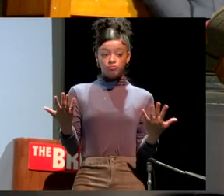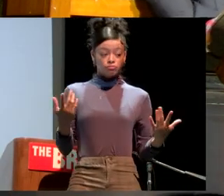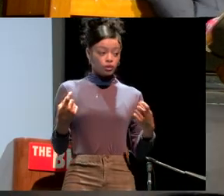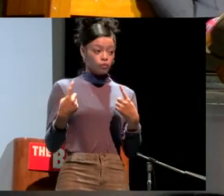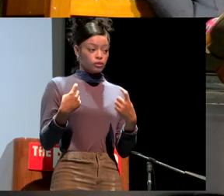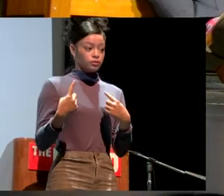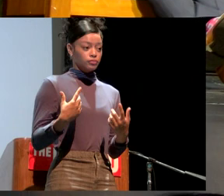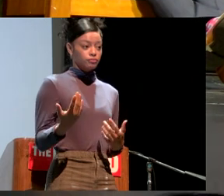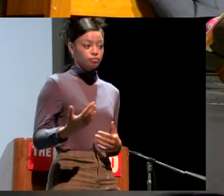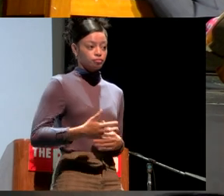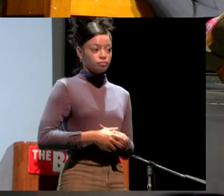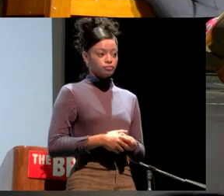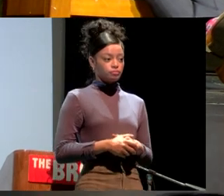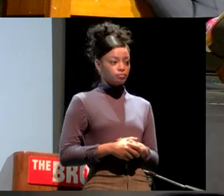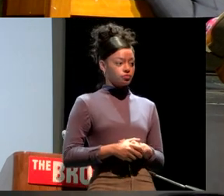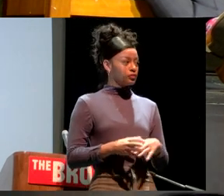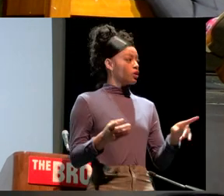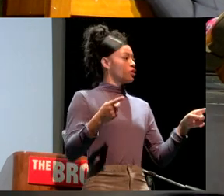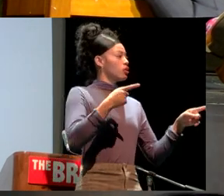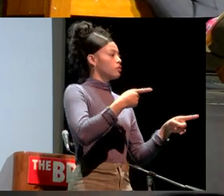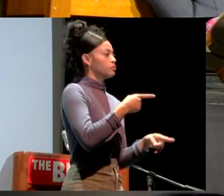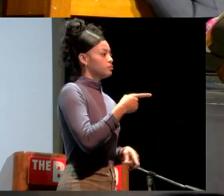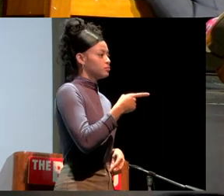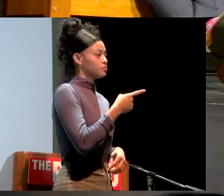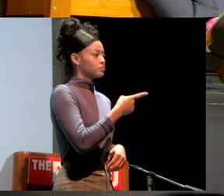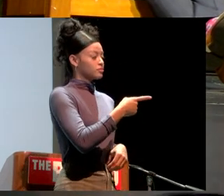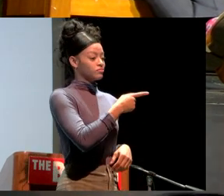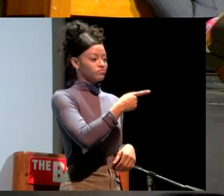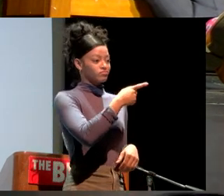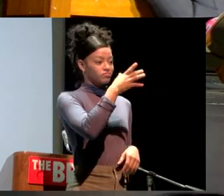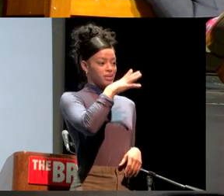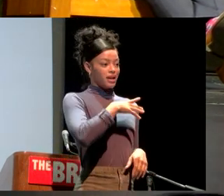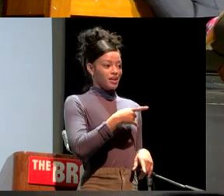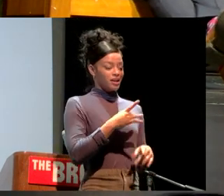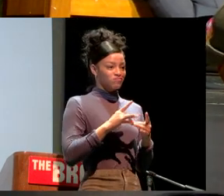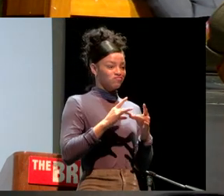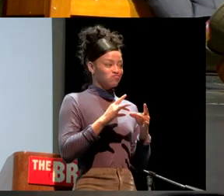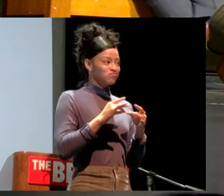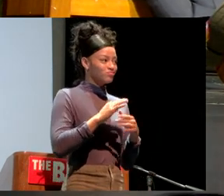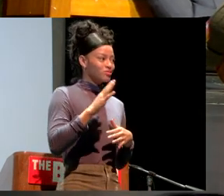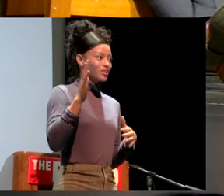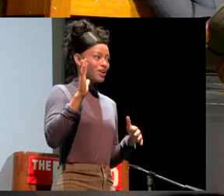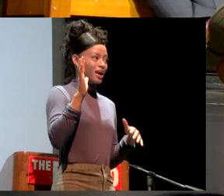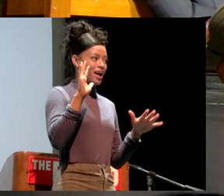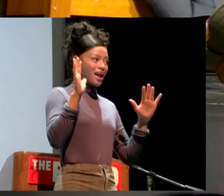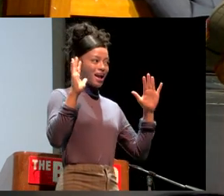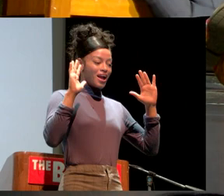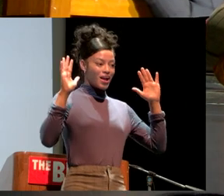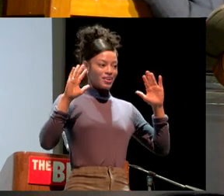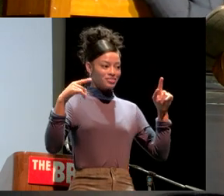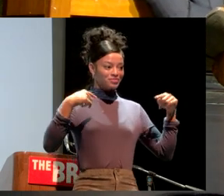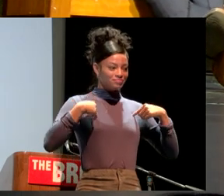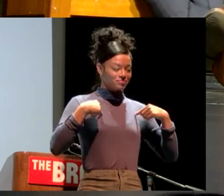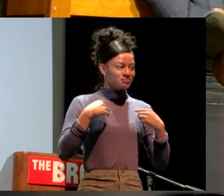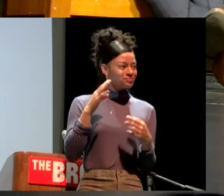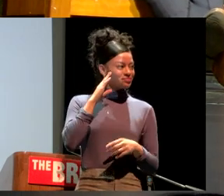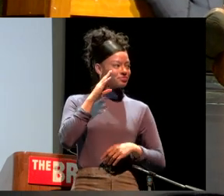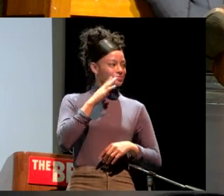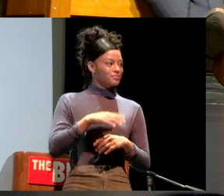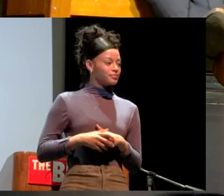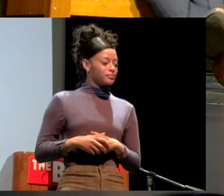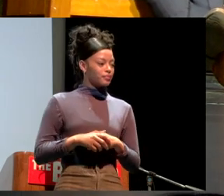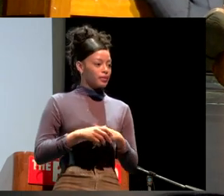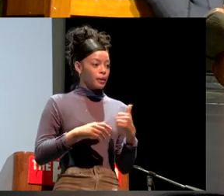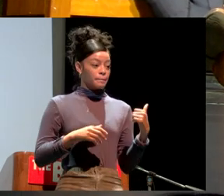Oh, over here. Okay. Oh, Marika? Hello. Yeah, I can't even see there. No worries. Sorry. Hello. Go ahead. I just want to